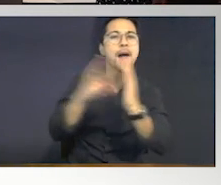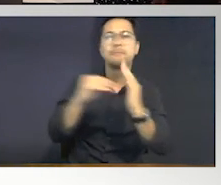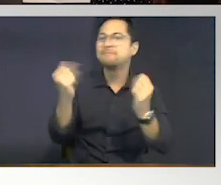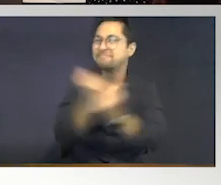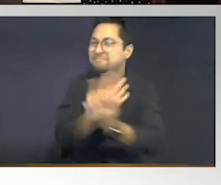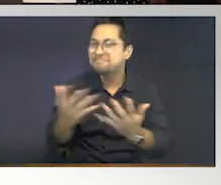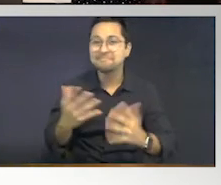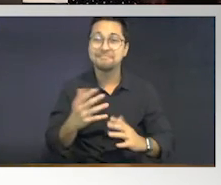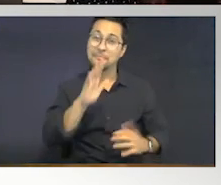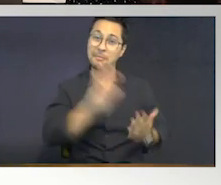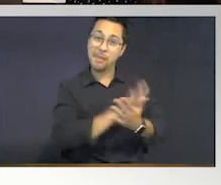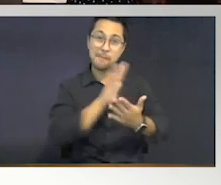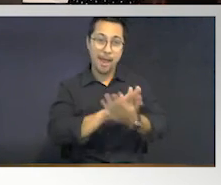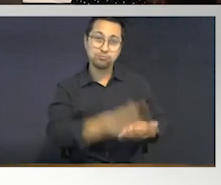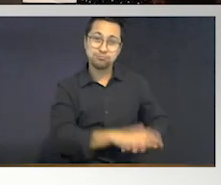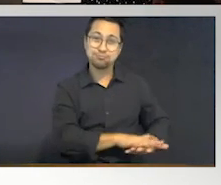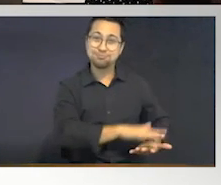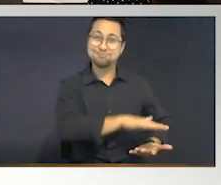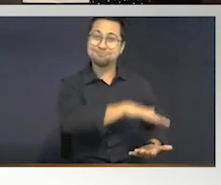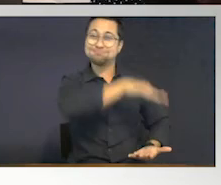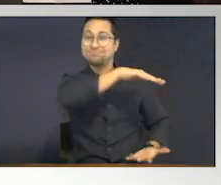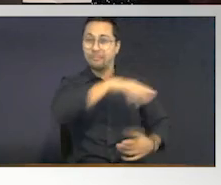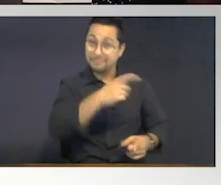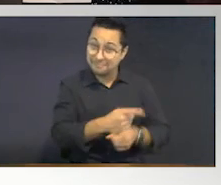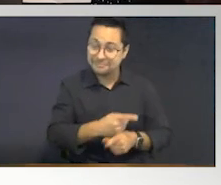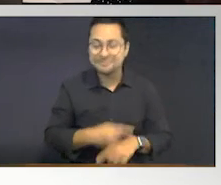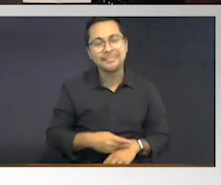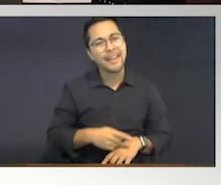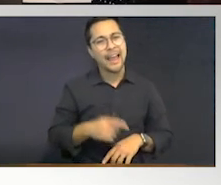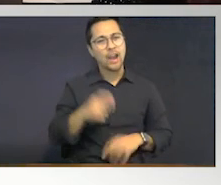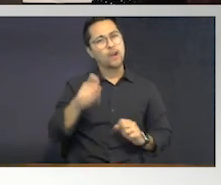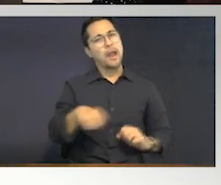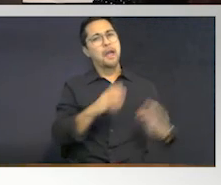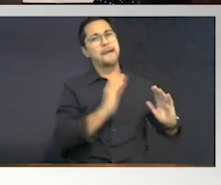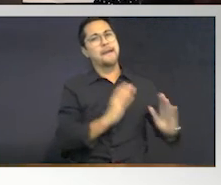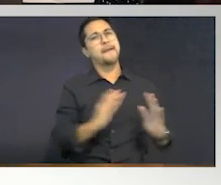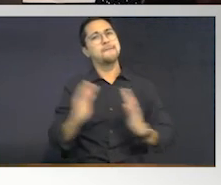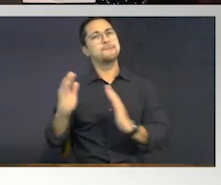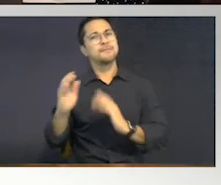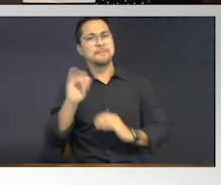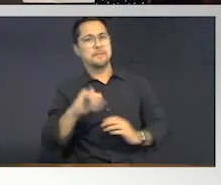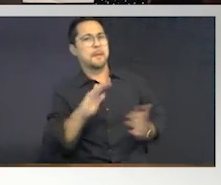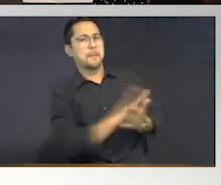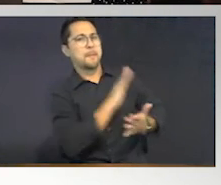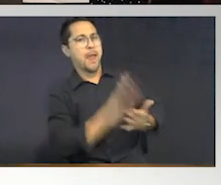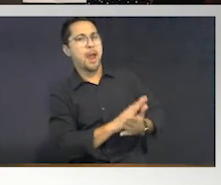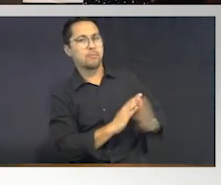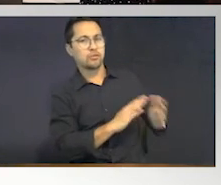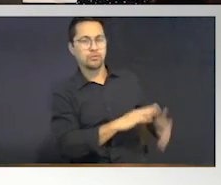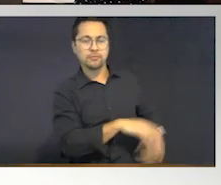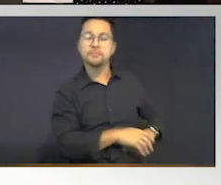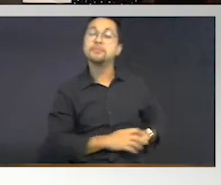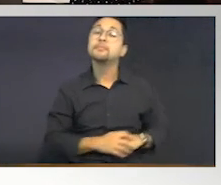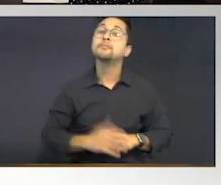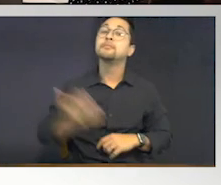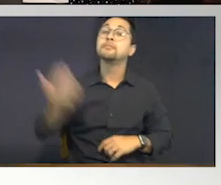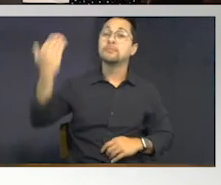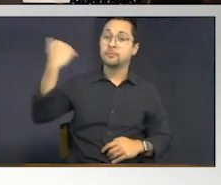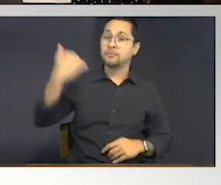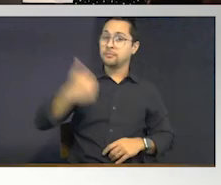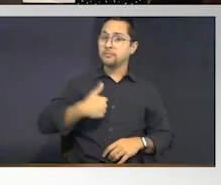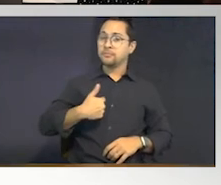the paperwork builds up, and there's lots of different ways to organize that paperwork. I used to